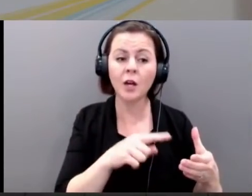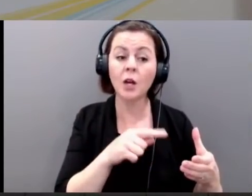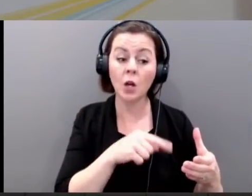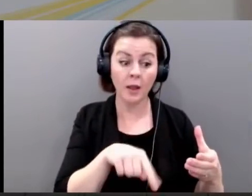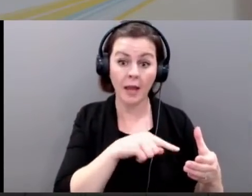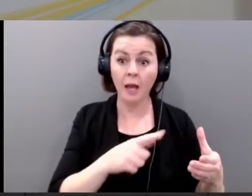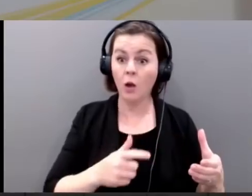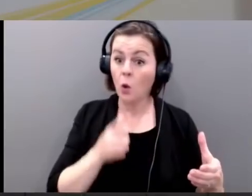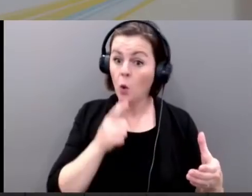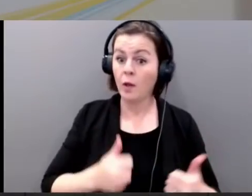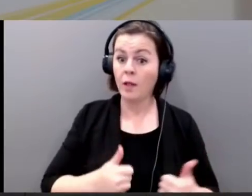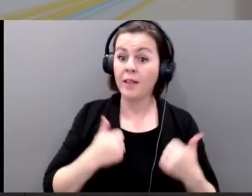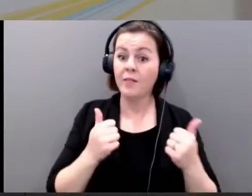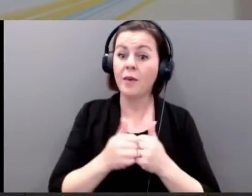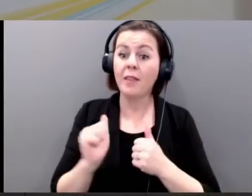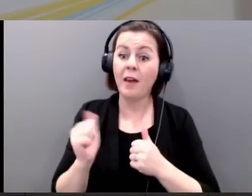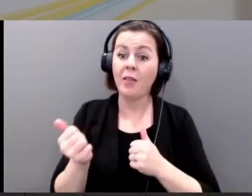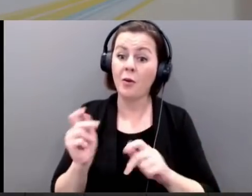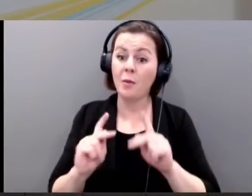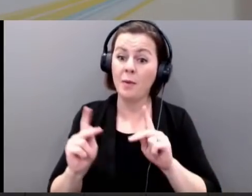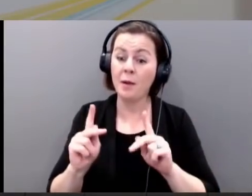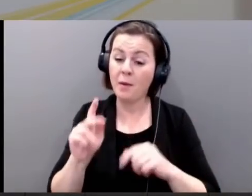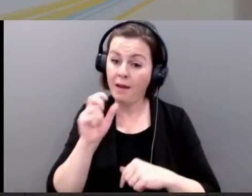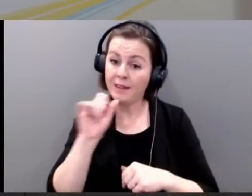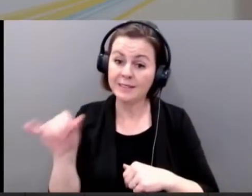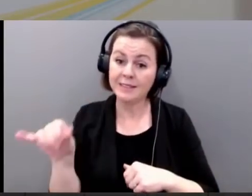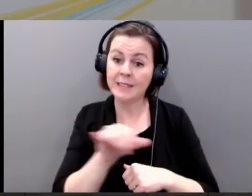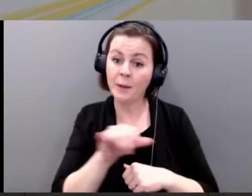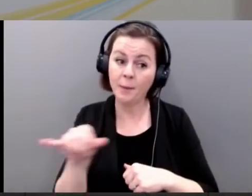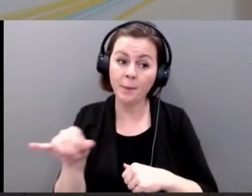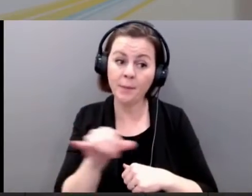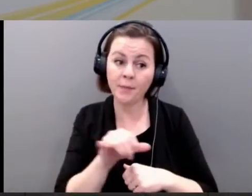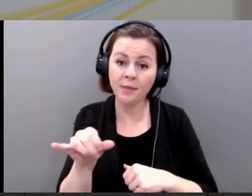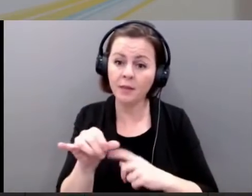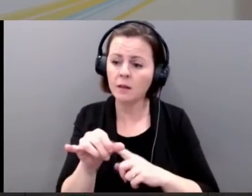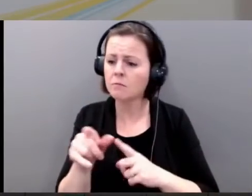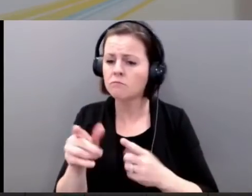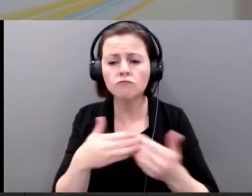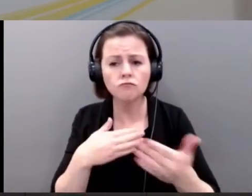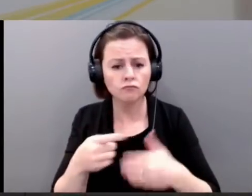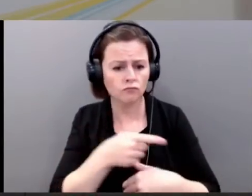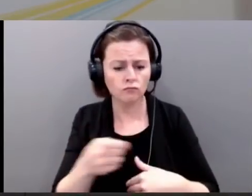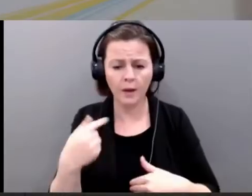others in that same age group, and that will be with or without symptoms.